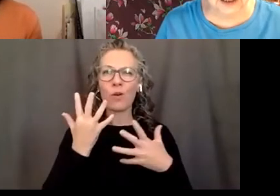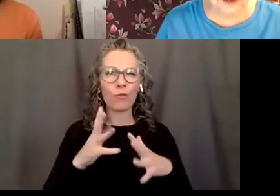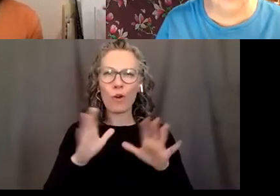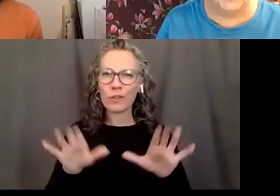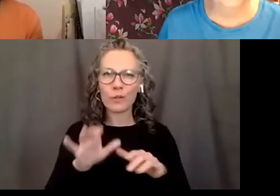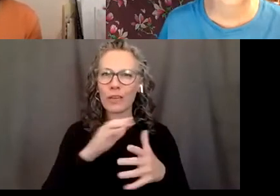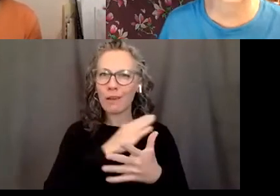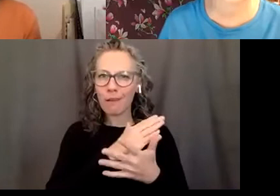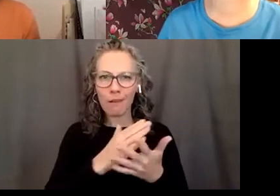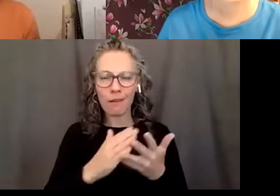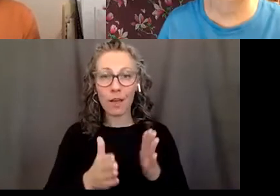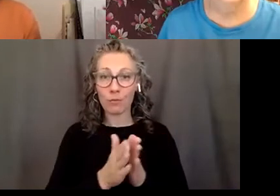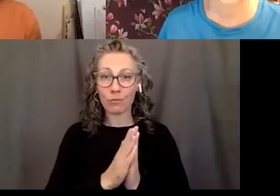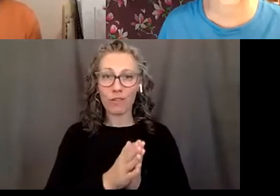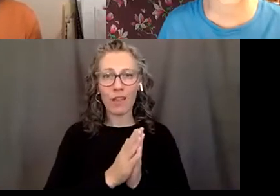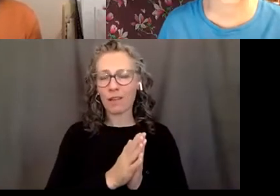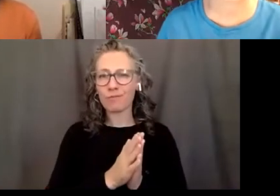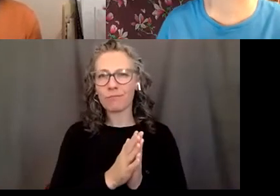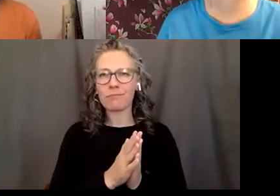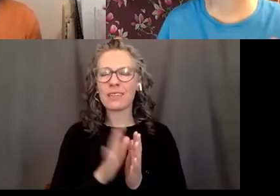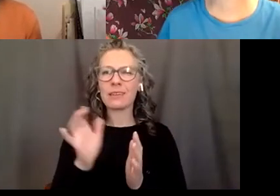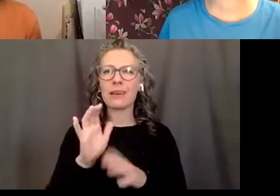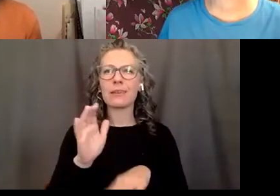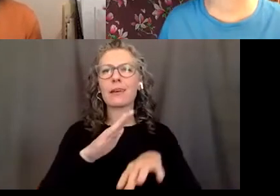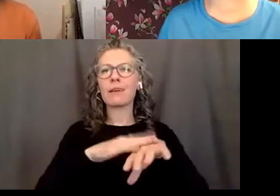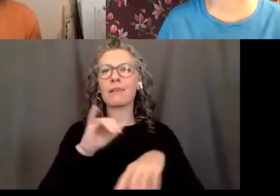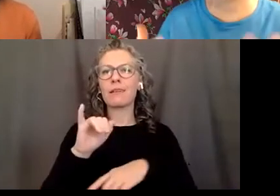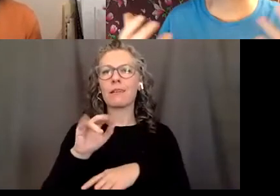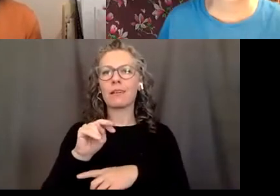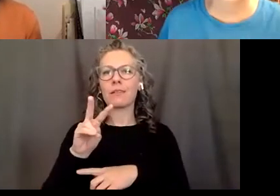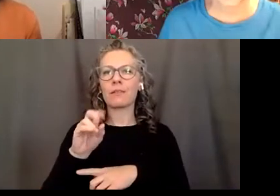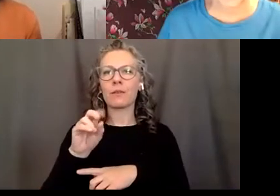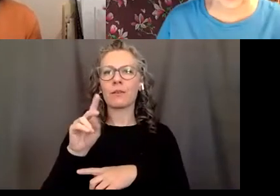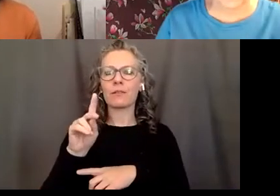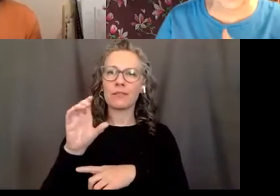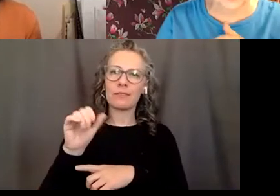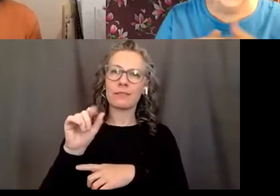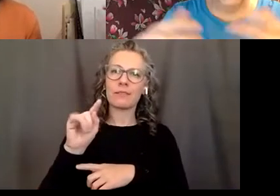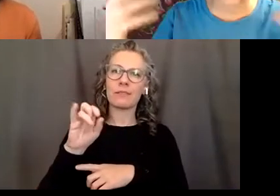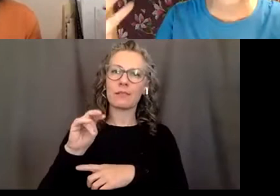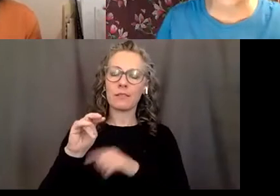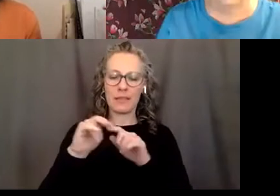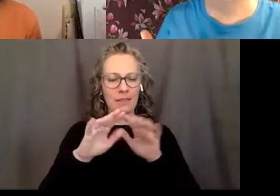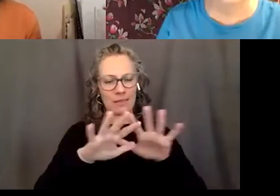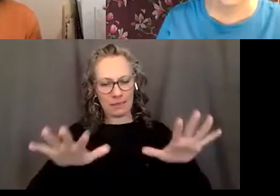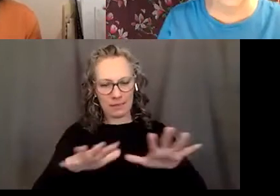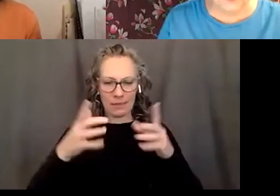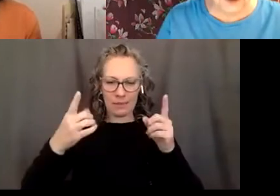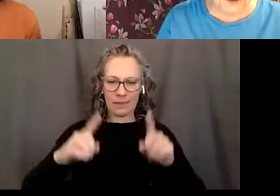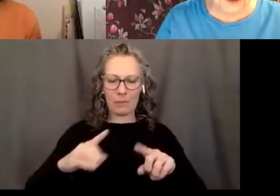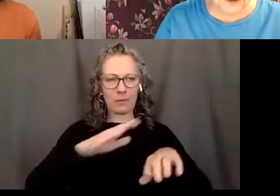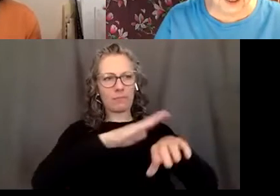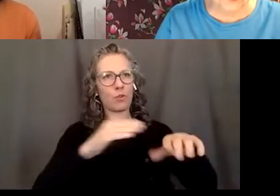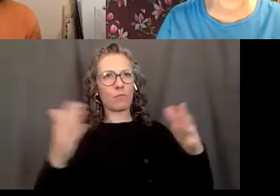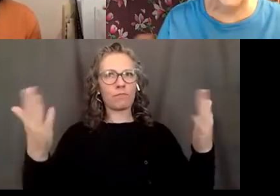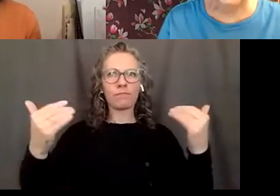Like prayer is a kind of invocation. This is the space. This is what's happening. This is what I call upon.